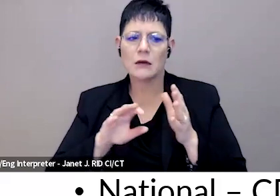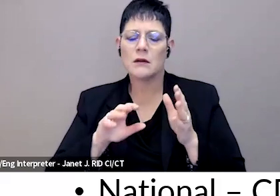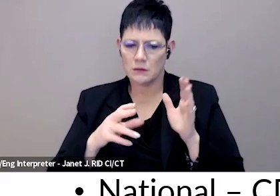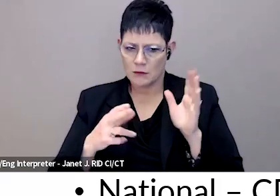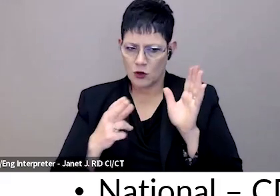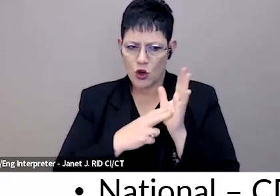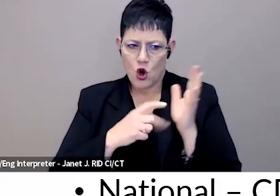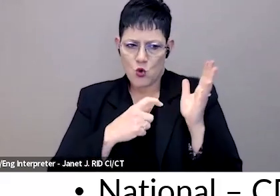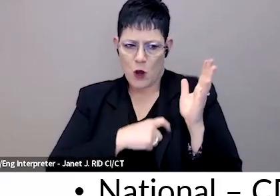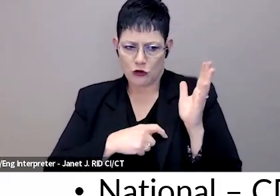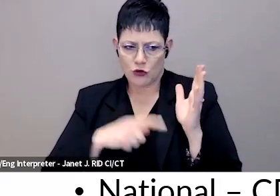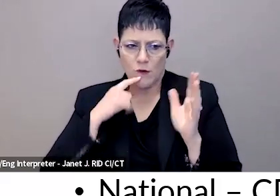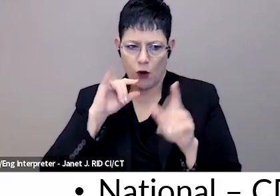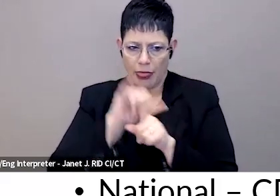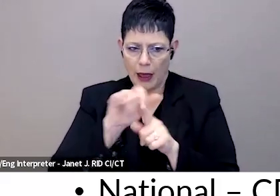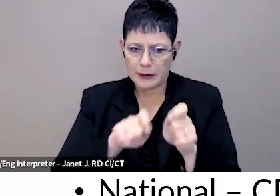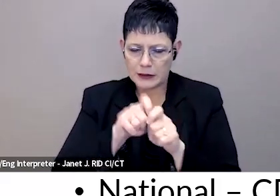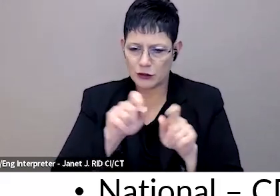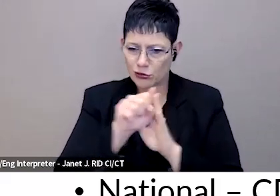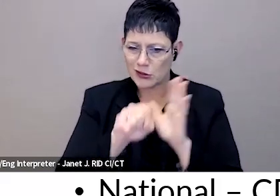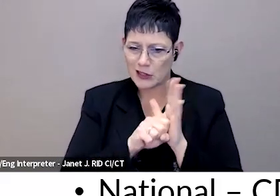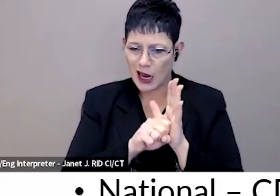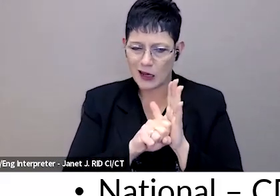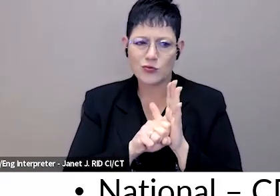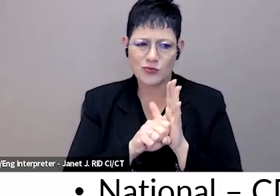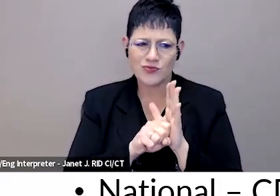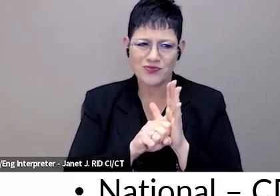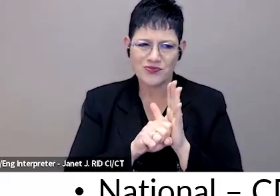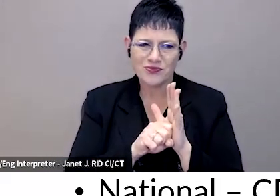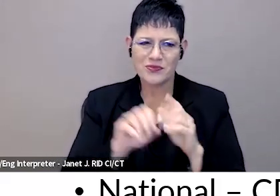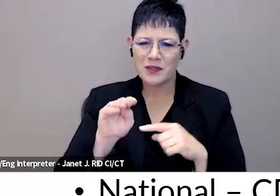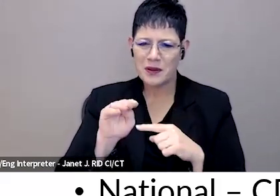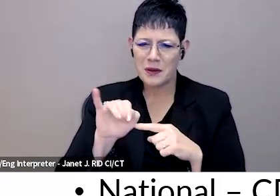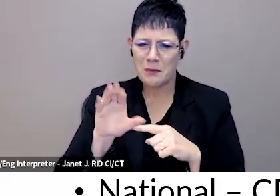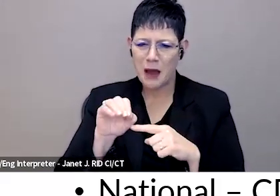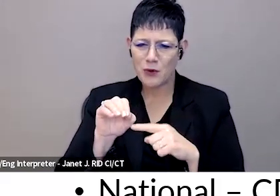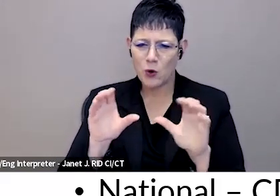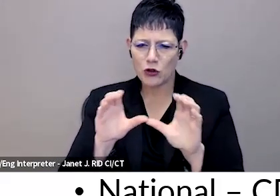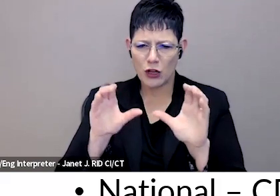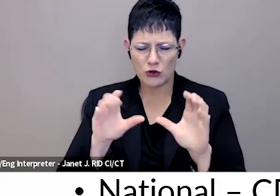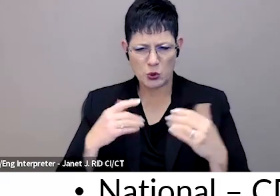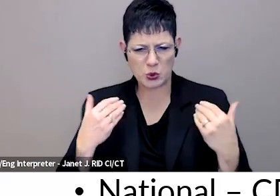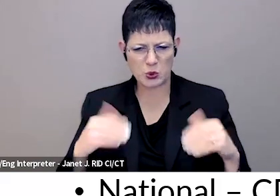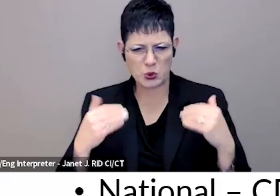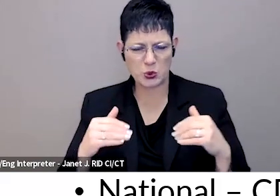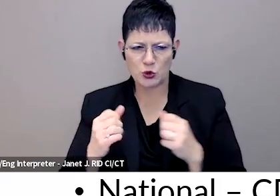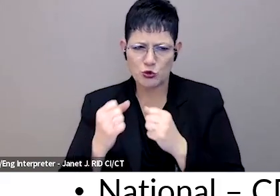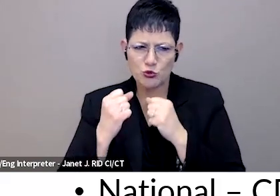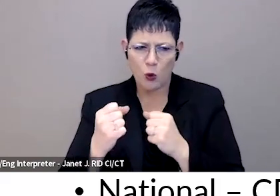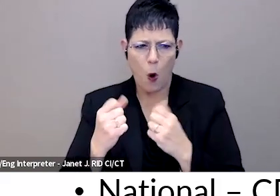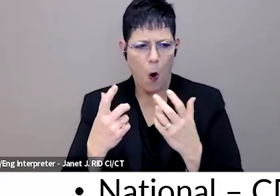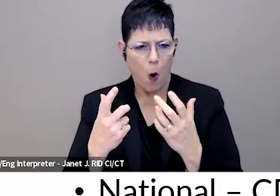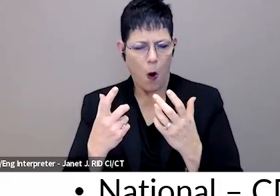those states and the people taking that training. The micro-credential, I think, is kind of that game changer that allows